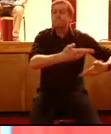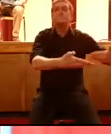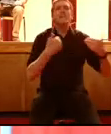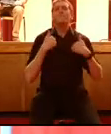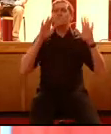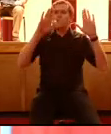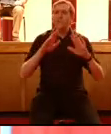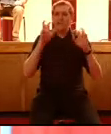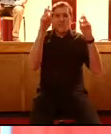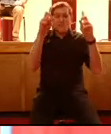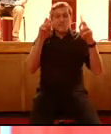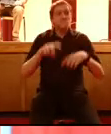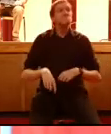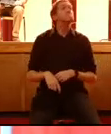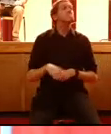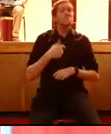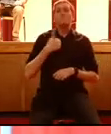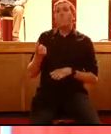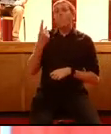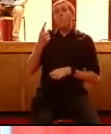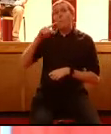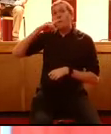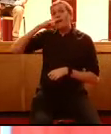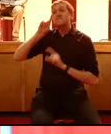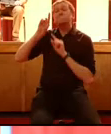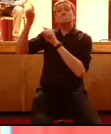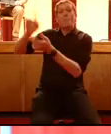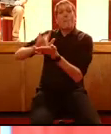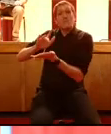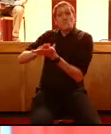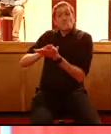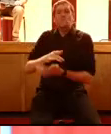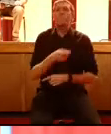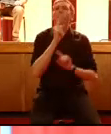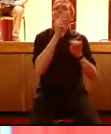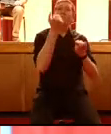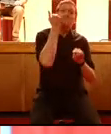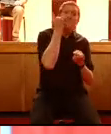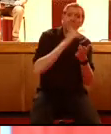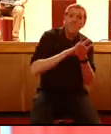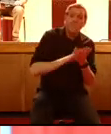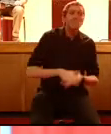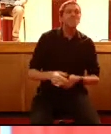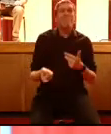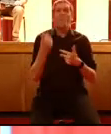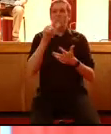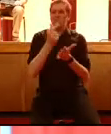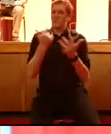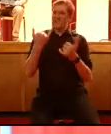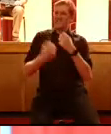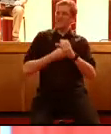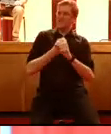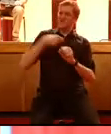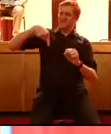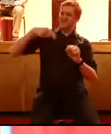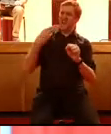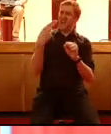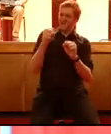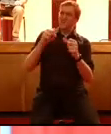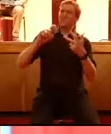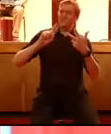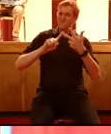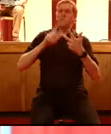I have a daughter in med school, another one that's about to start dental school, one that's going to be graduating this year from this high school with going on